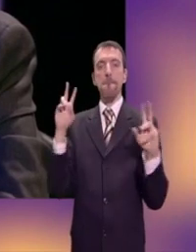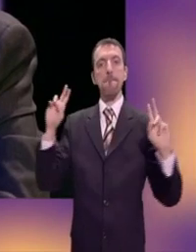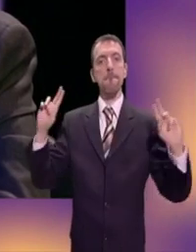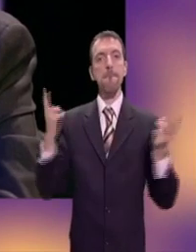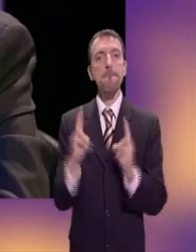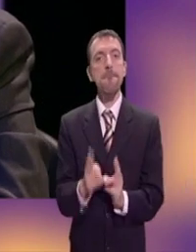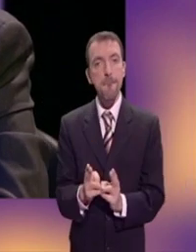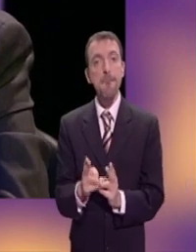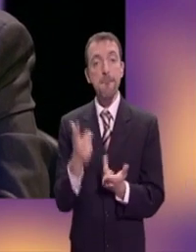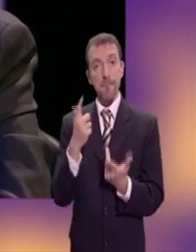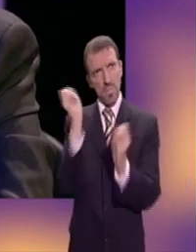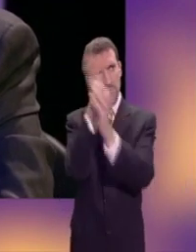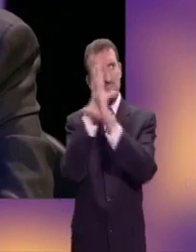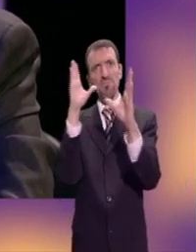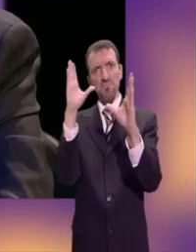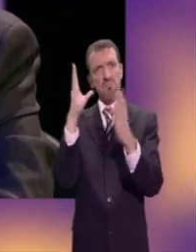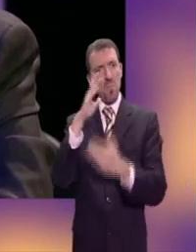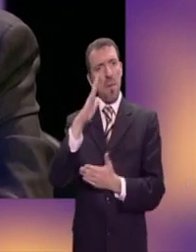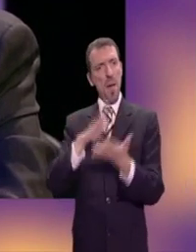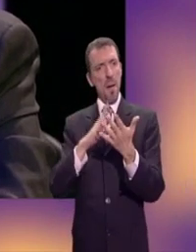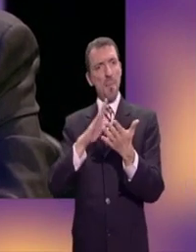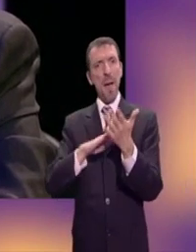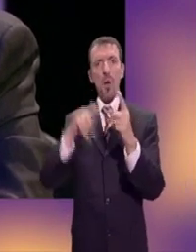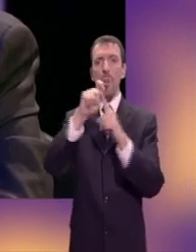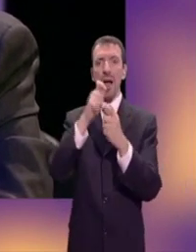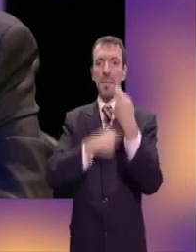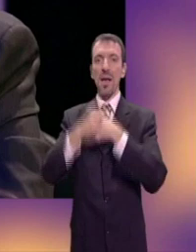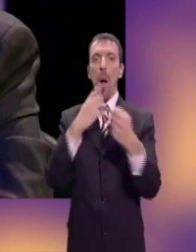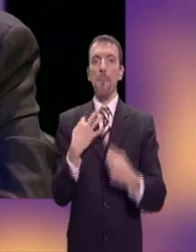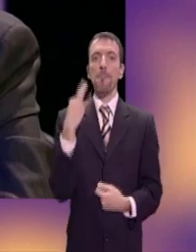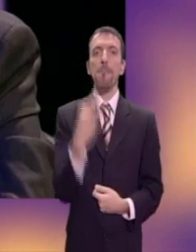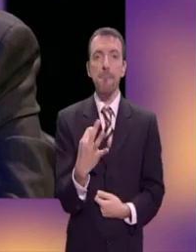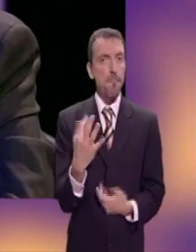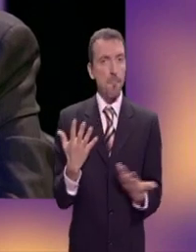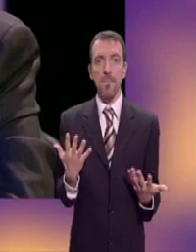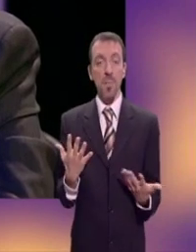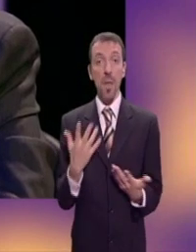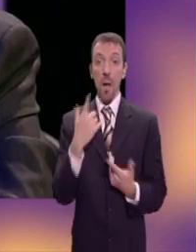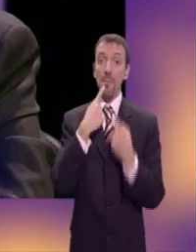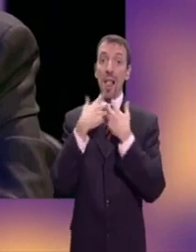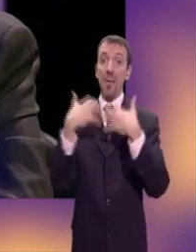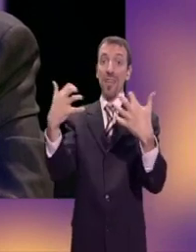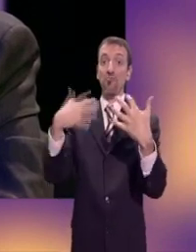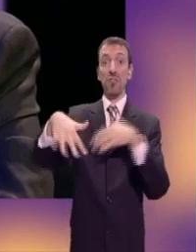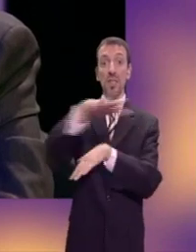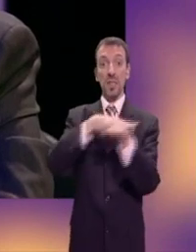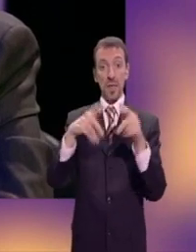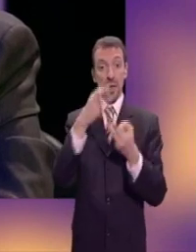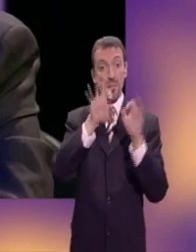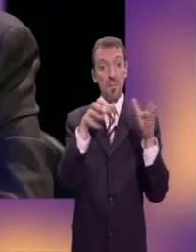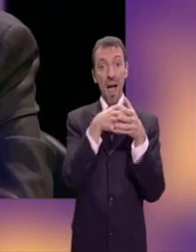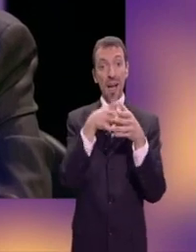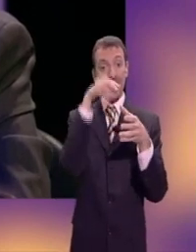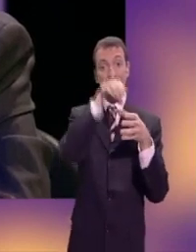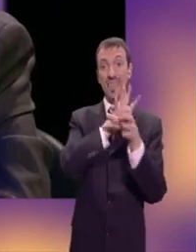the concept of a Member of Parliament being a representative and of a parliamentary party that was